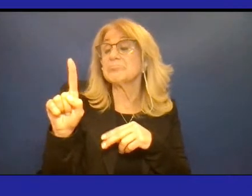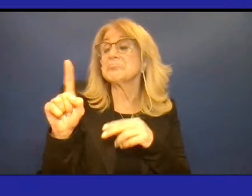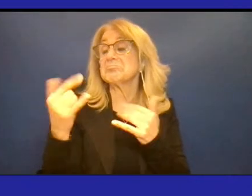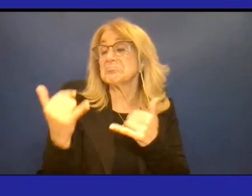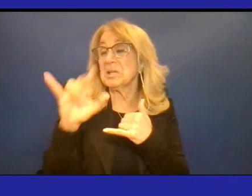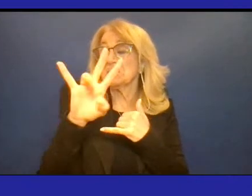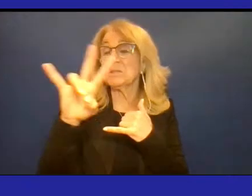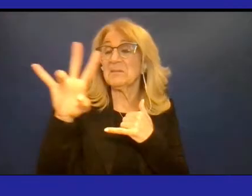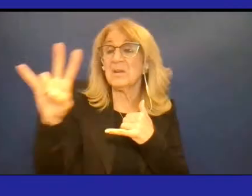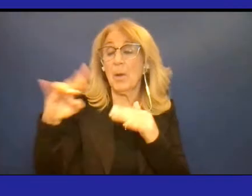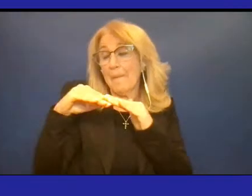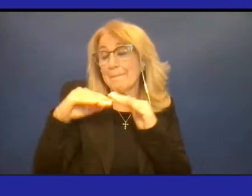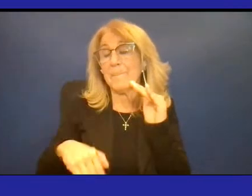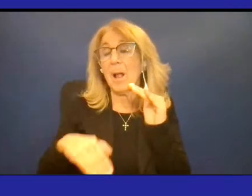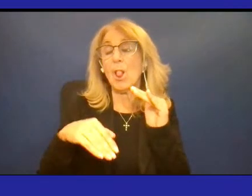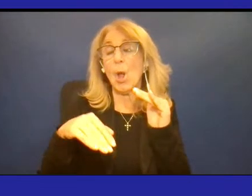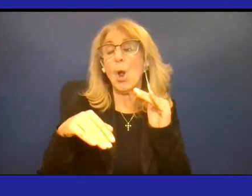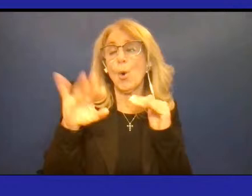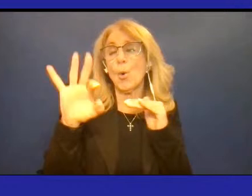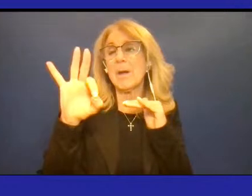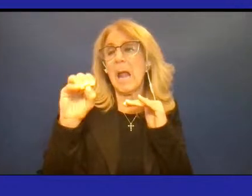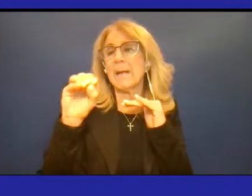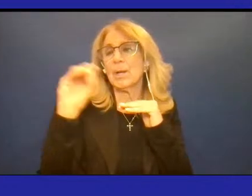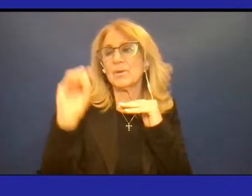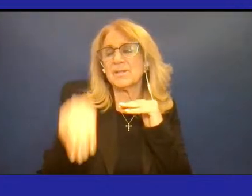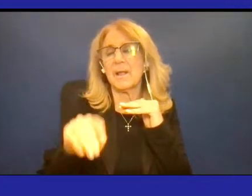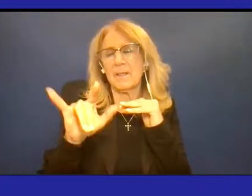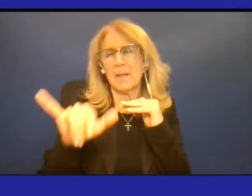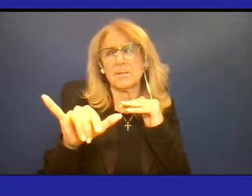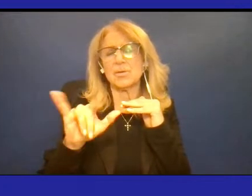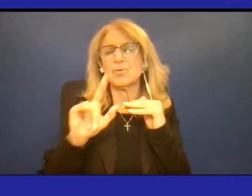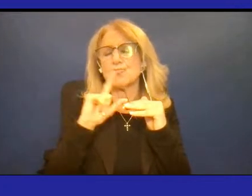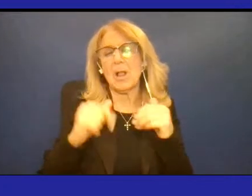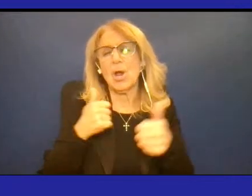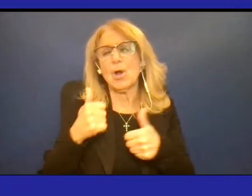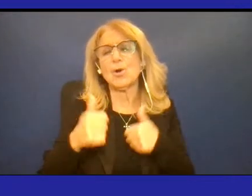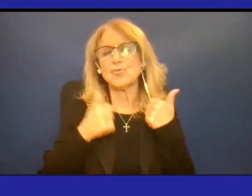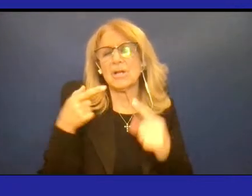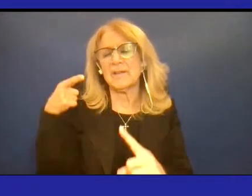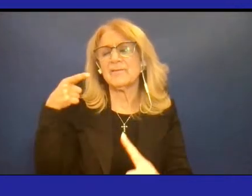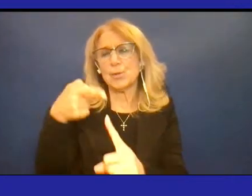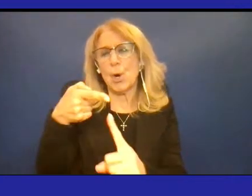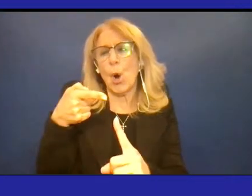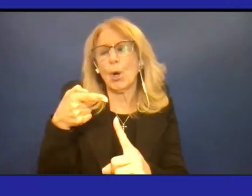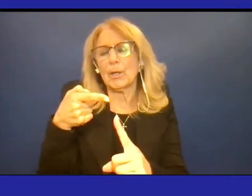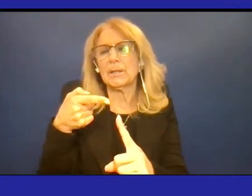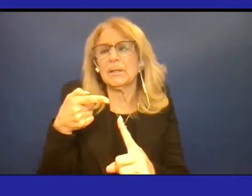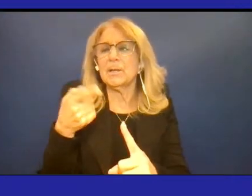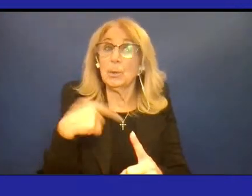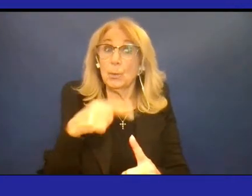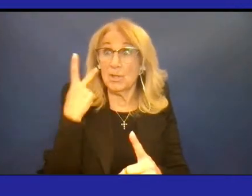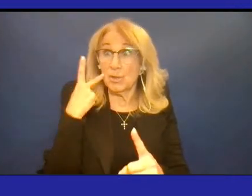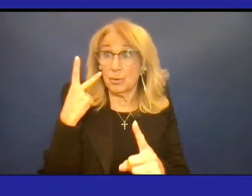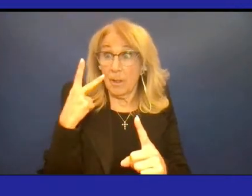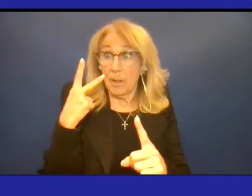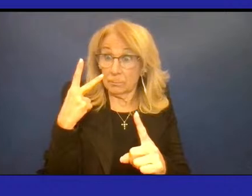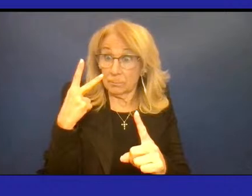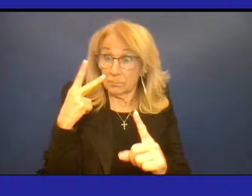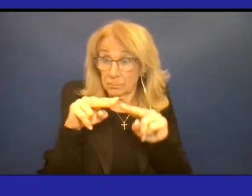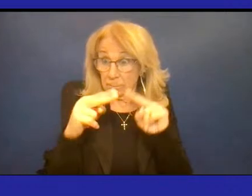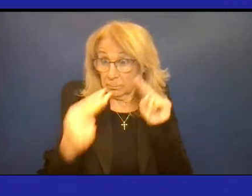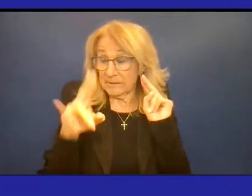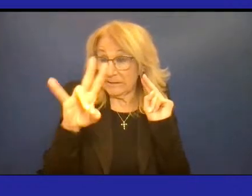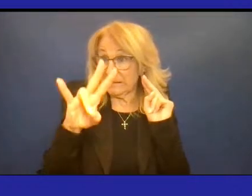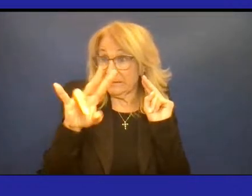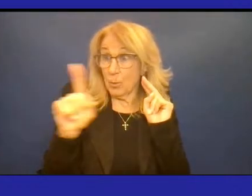target of 90%, which is certainly a very aggressive target. And I think that, you know, when we saw that dip to 71 and even what you're seeing in the 77%,